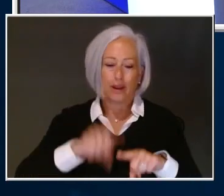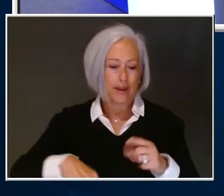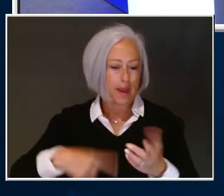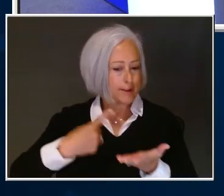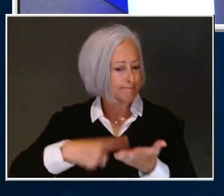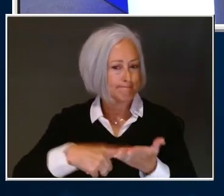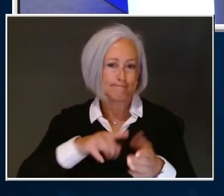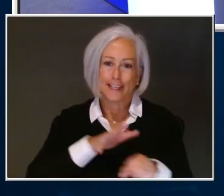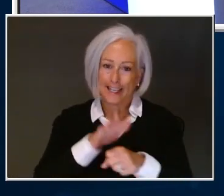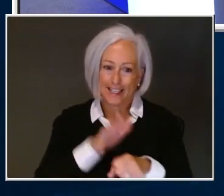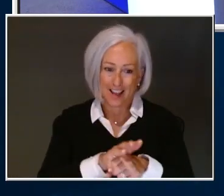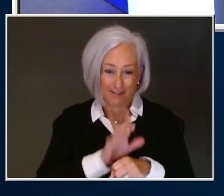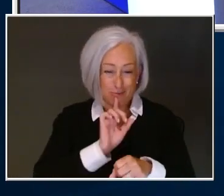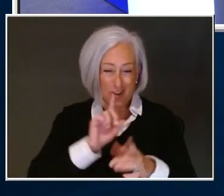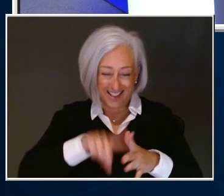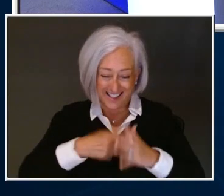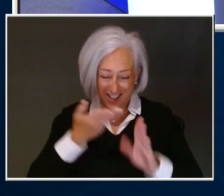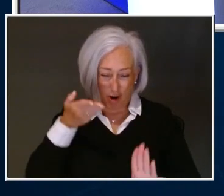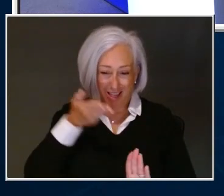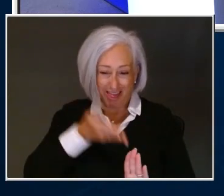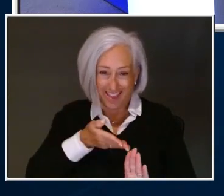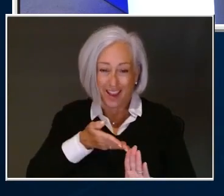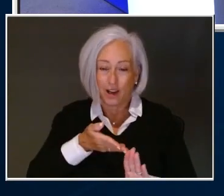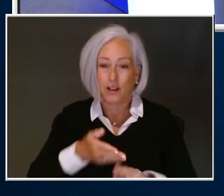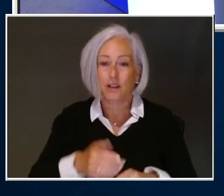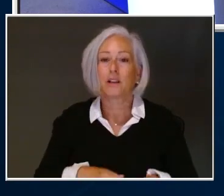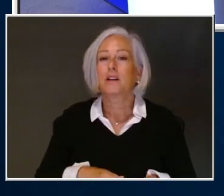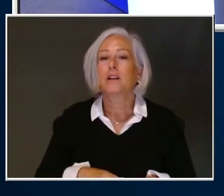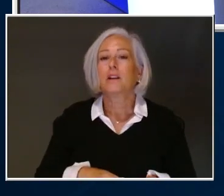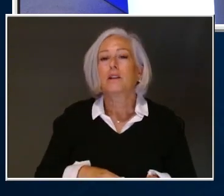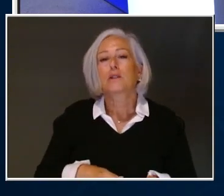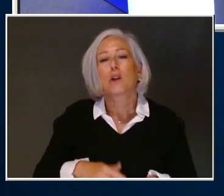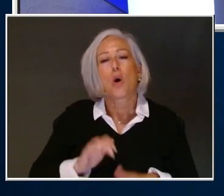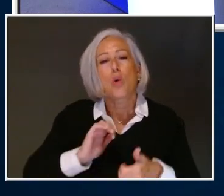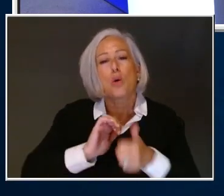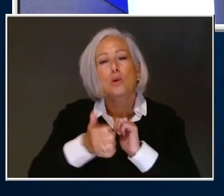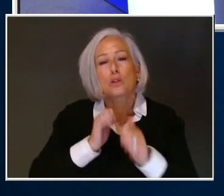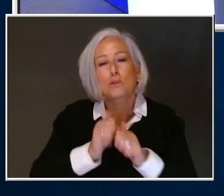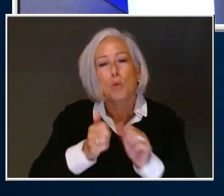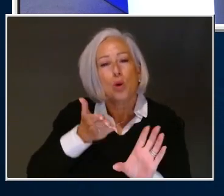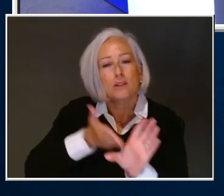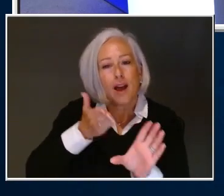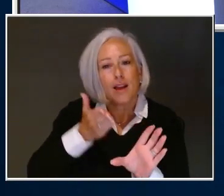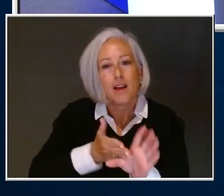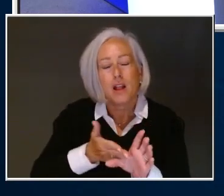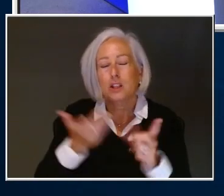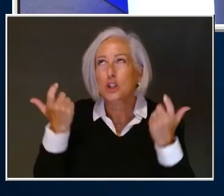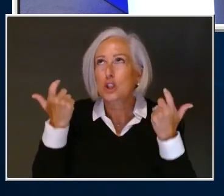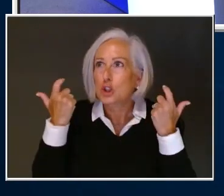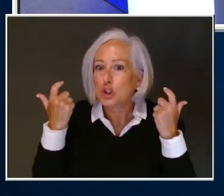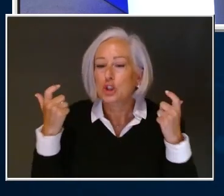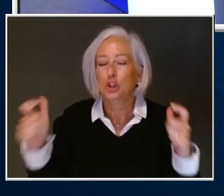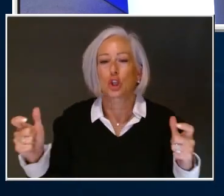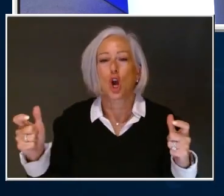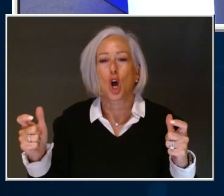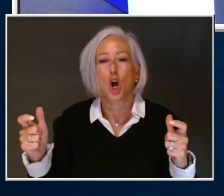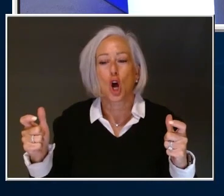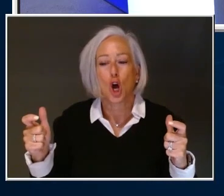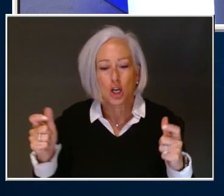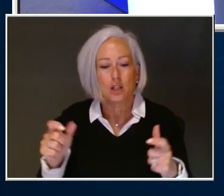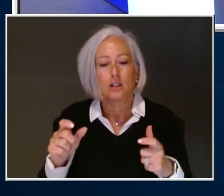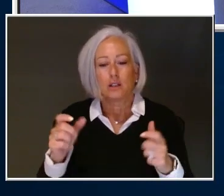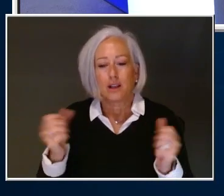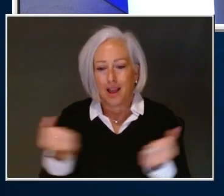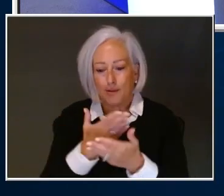So anybody can jump in on this, but sports psychology, bigger than ever, as we know, that's starting to become front and center where it should be. What